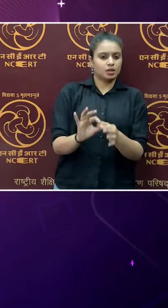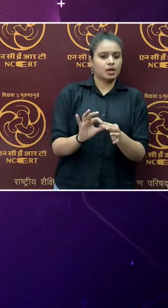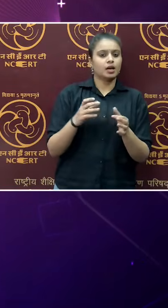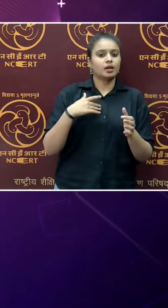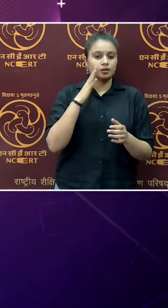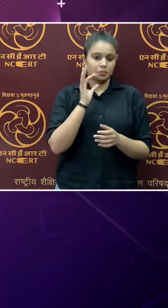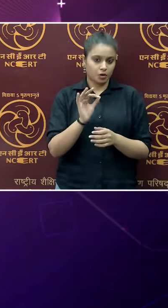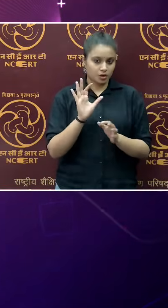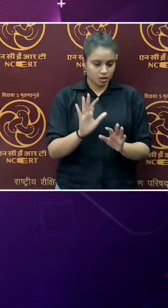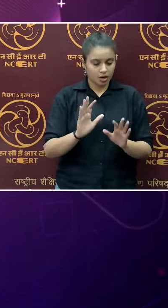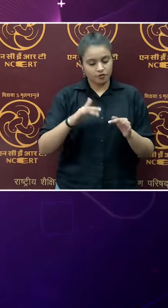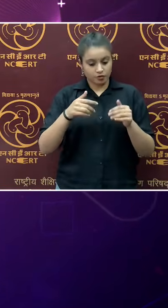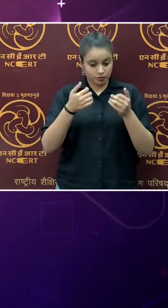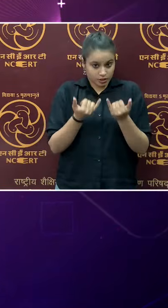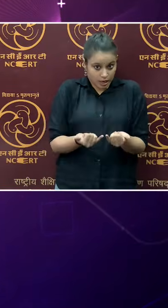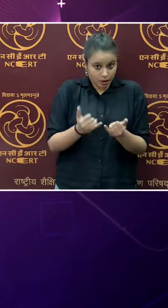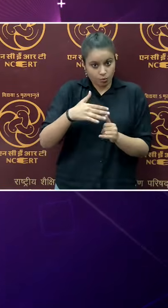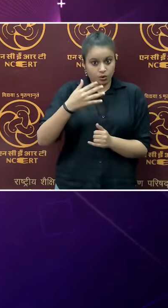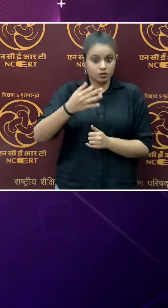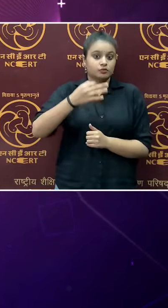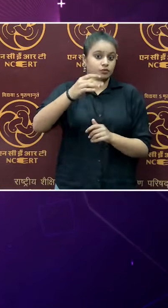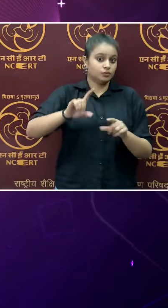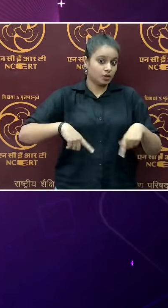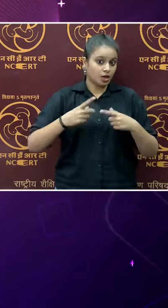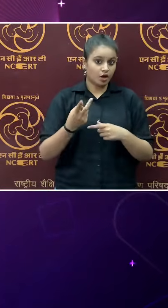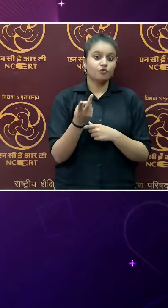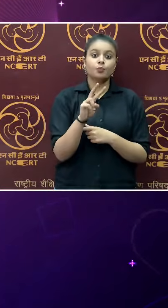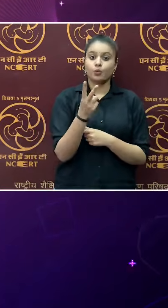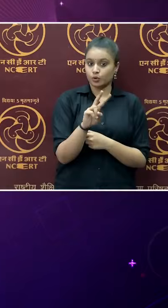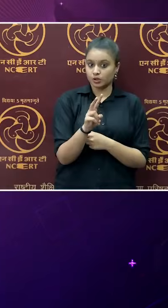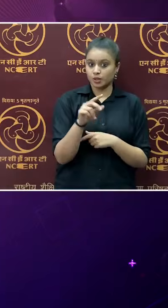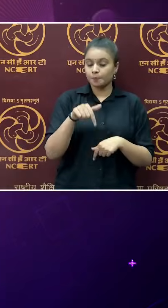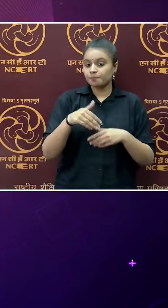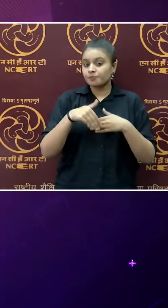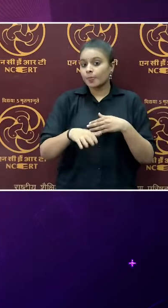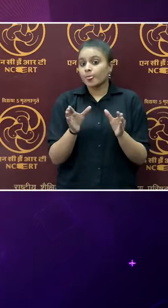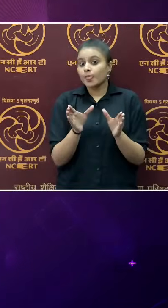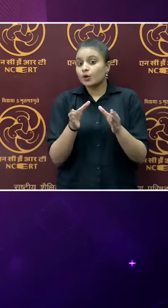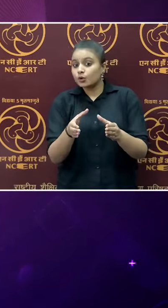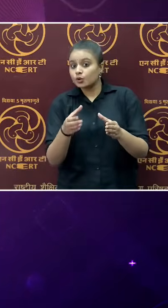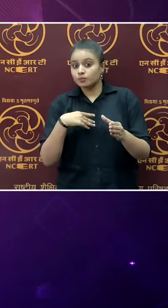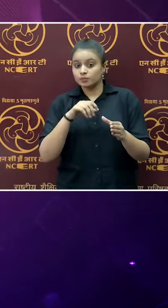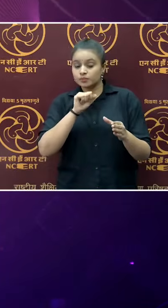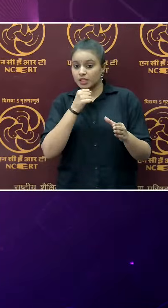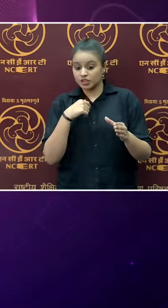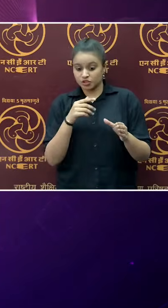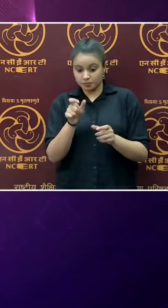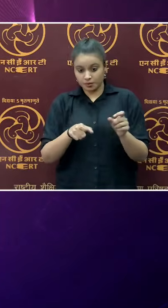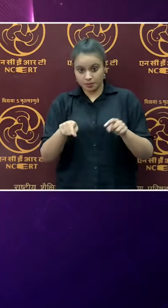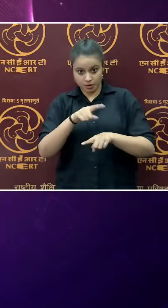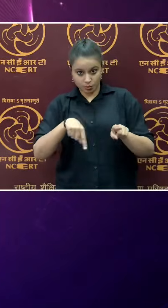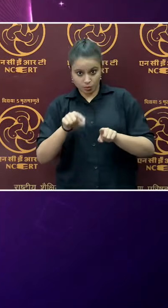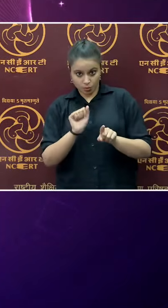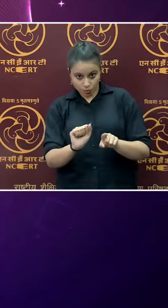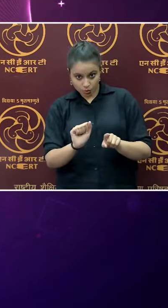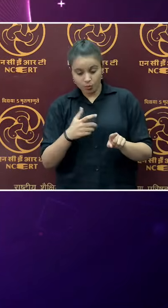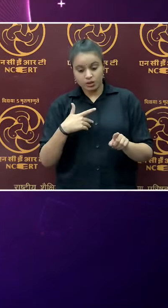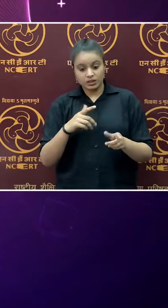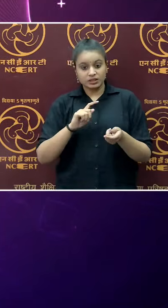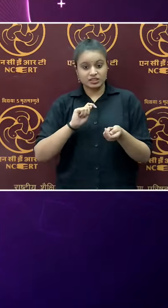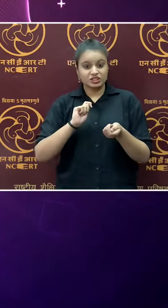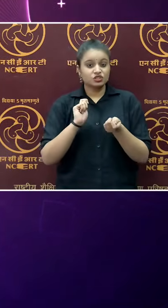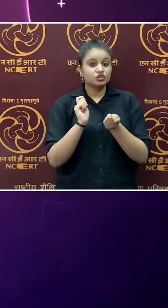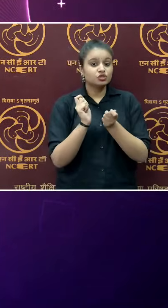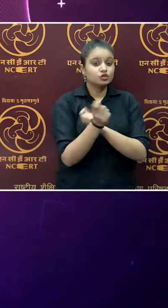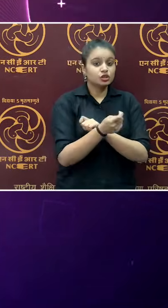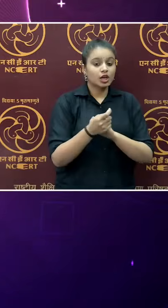life and for the future life. And in this particular group of people, so they are